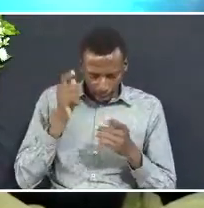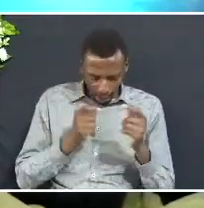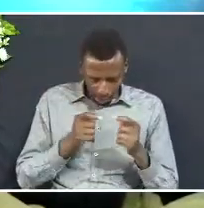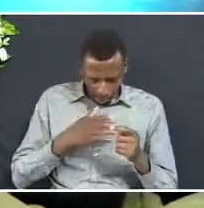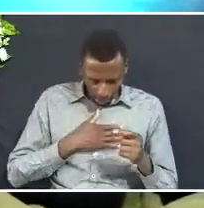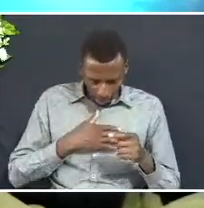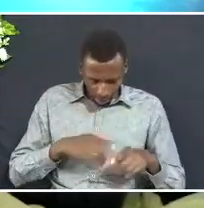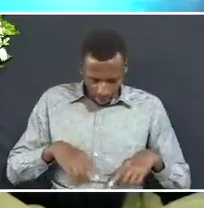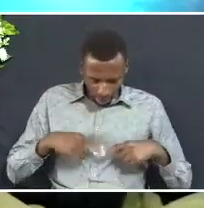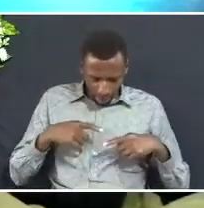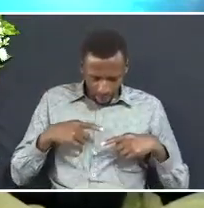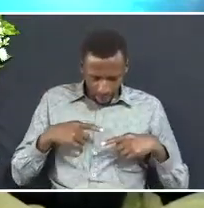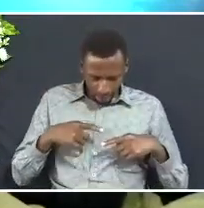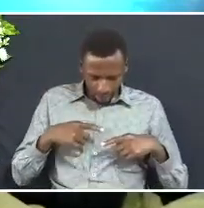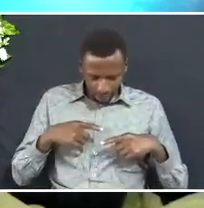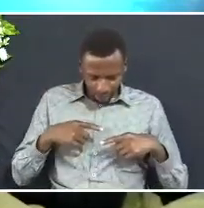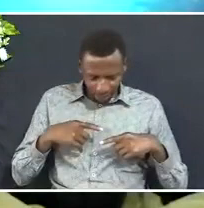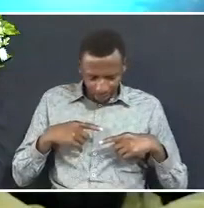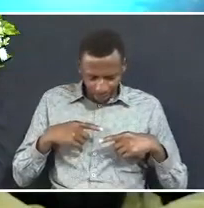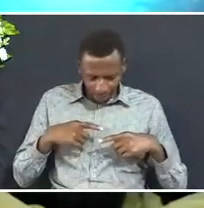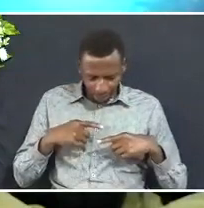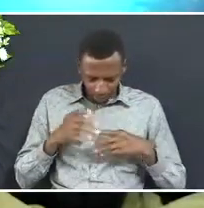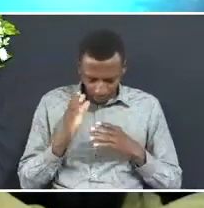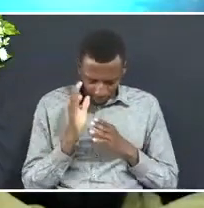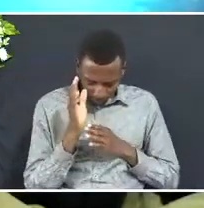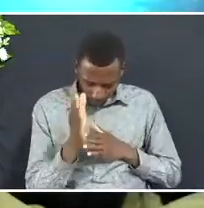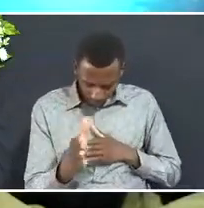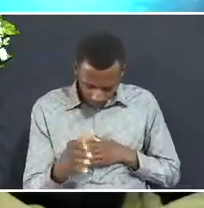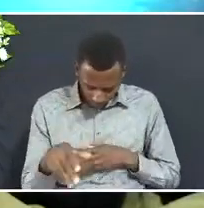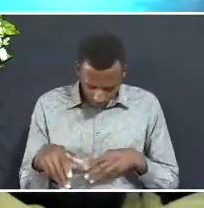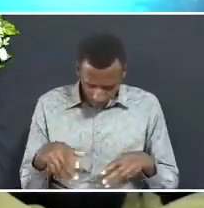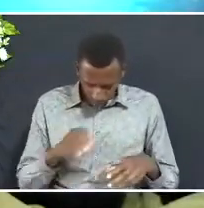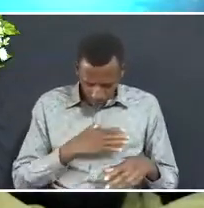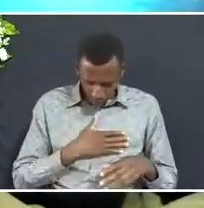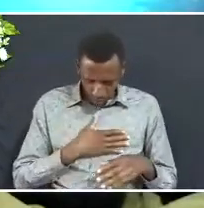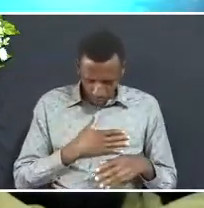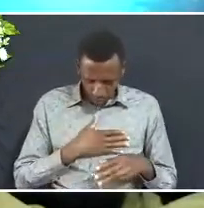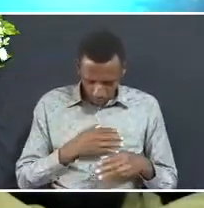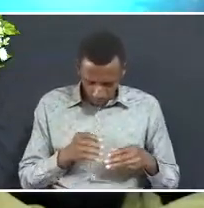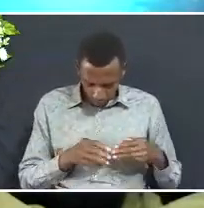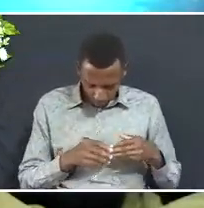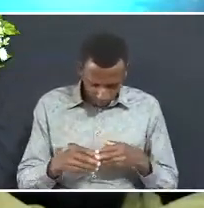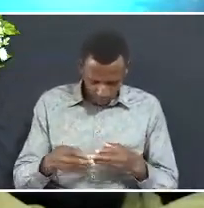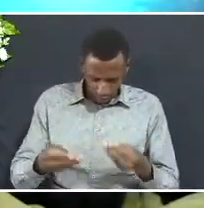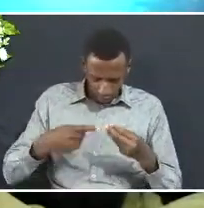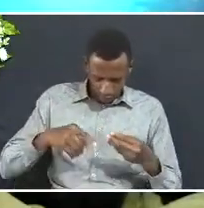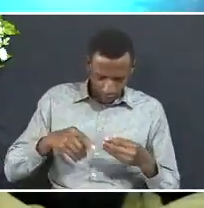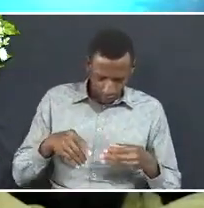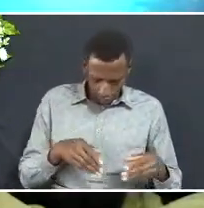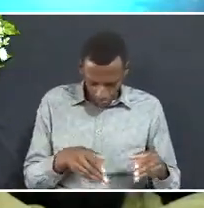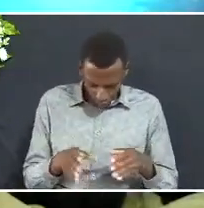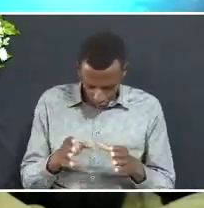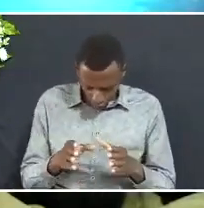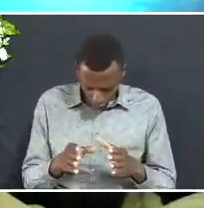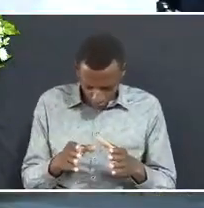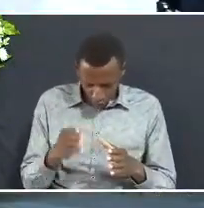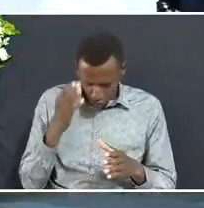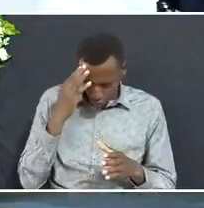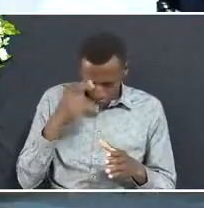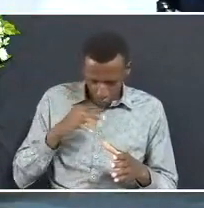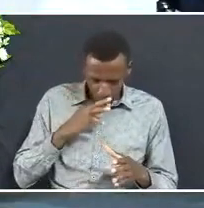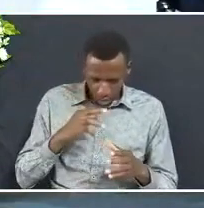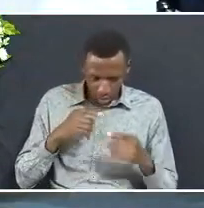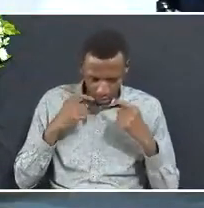take control of our faculties, direct our path and our ways. Give us the opportunity to be able to realize that we are sinners who need